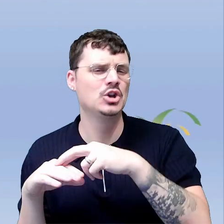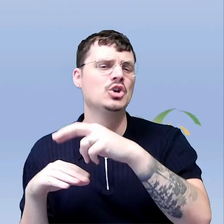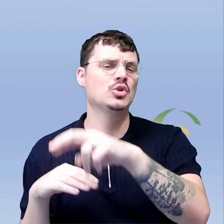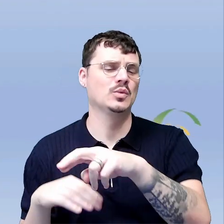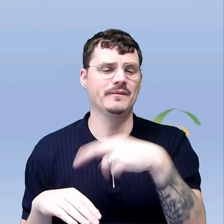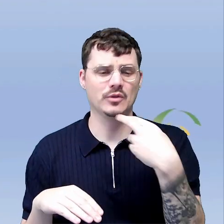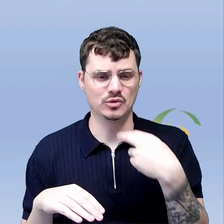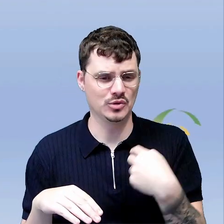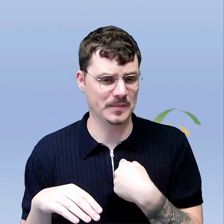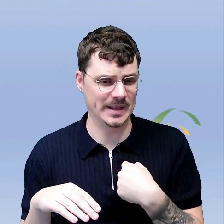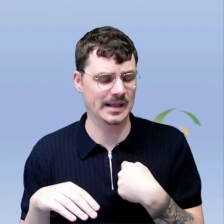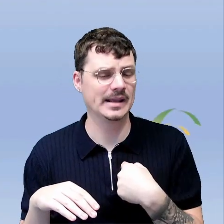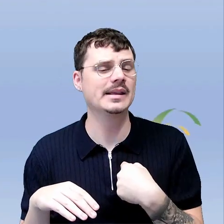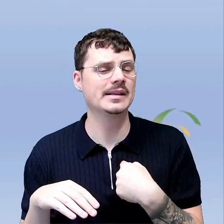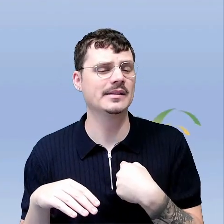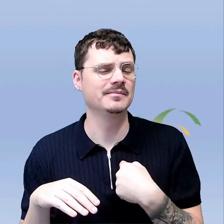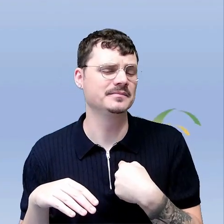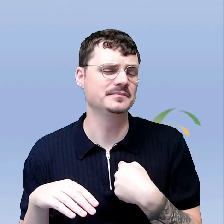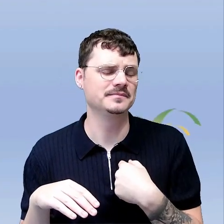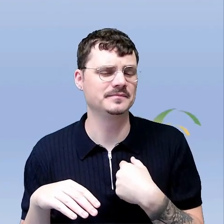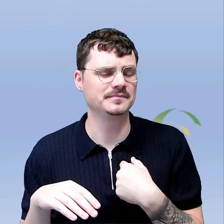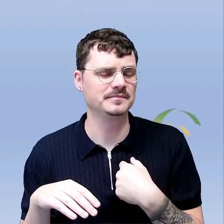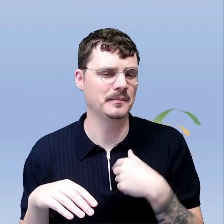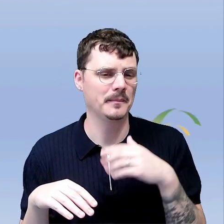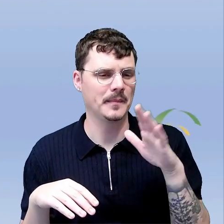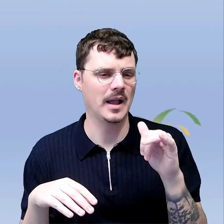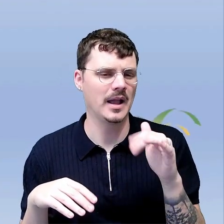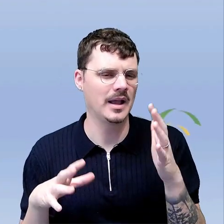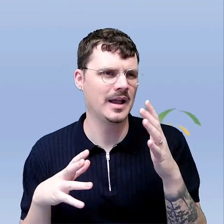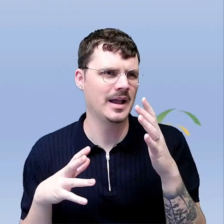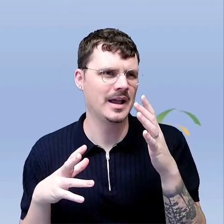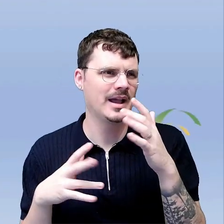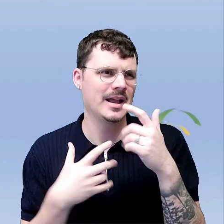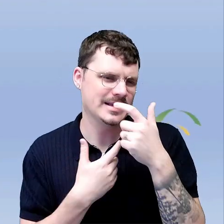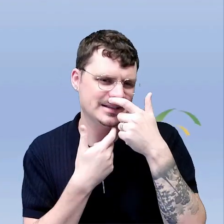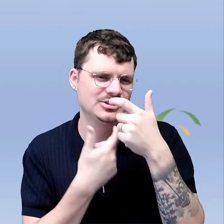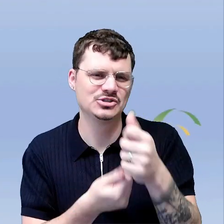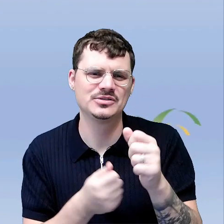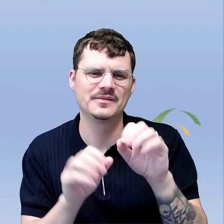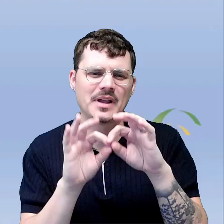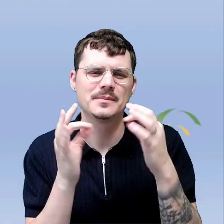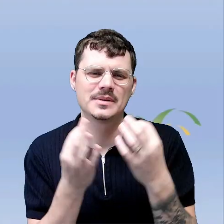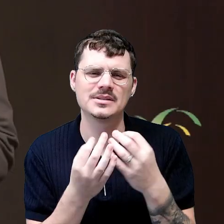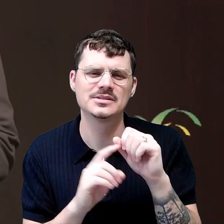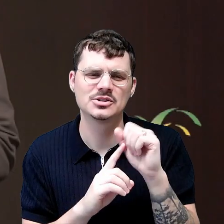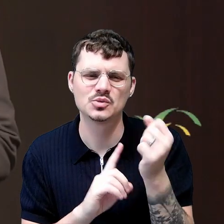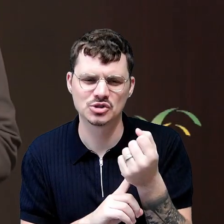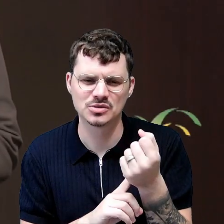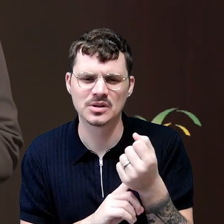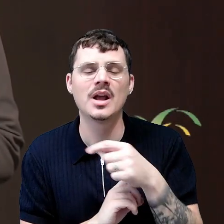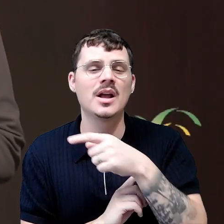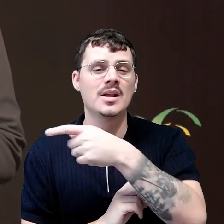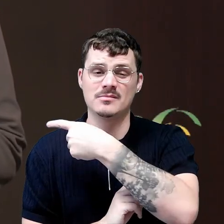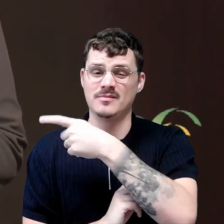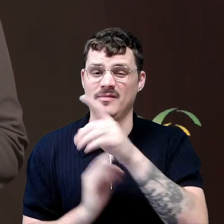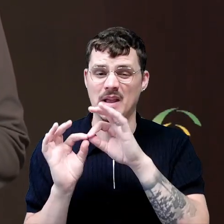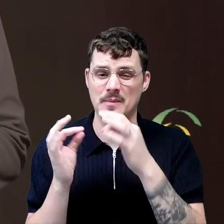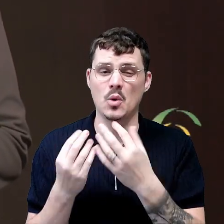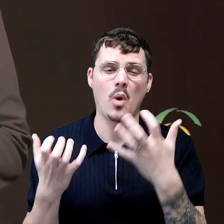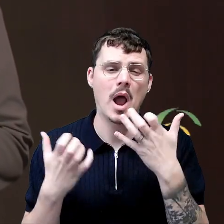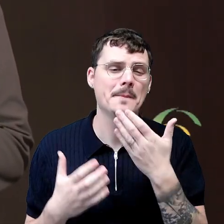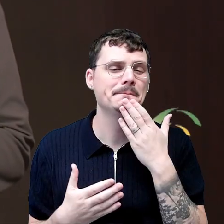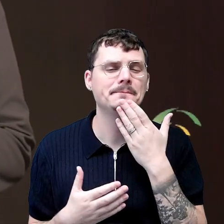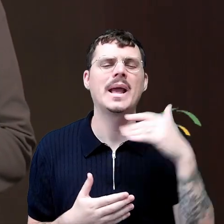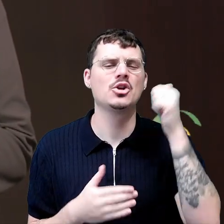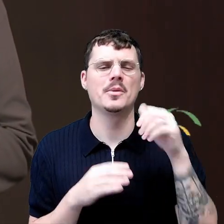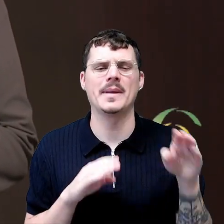referred to me by a very, very interesting family situation. They wanted a better